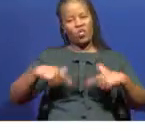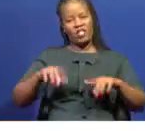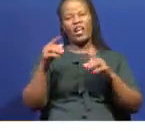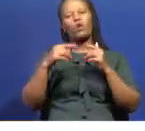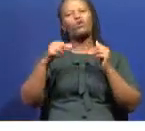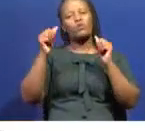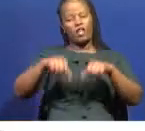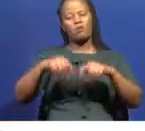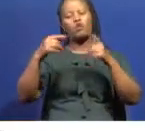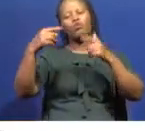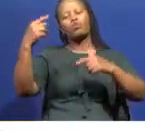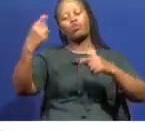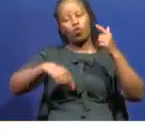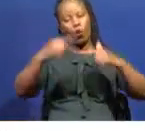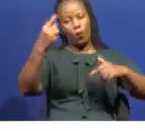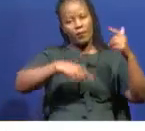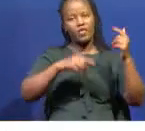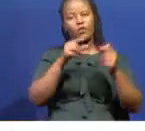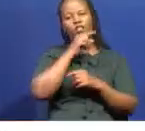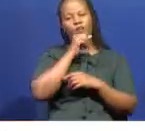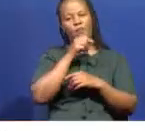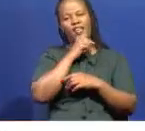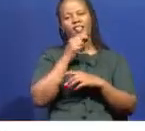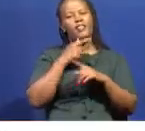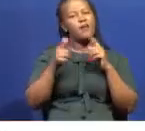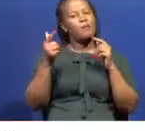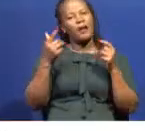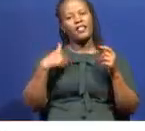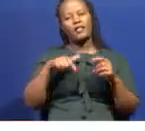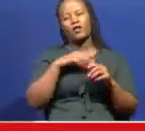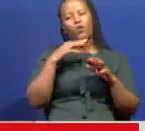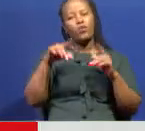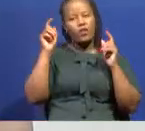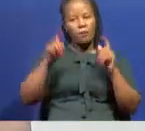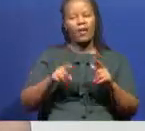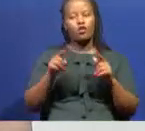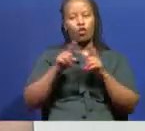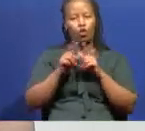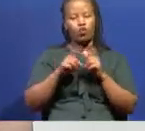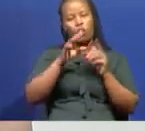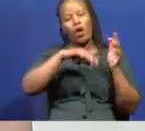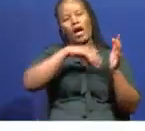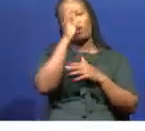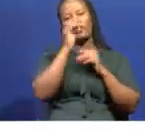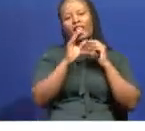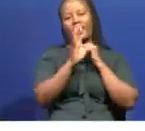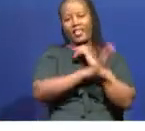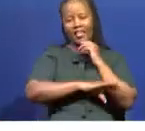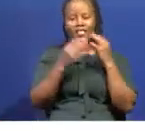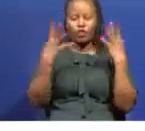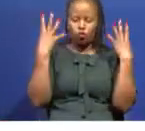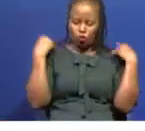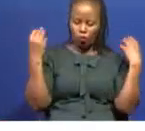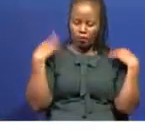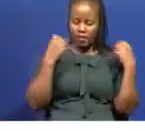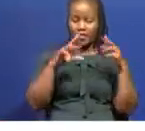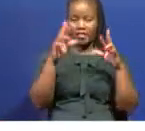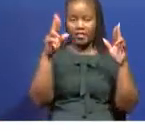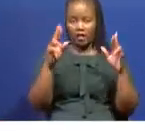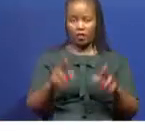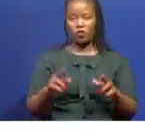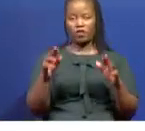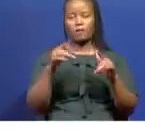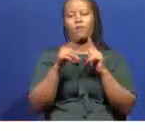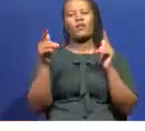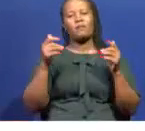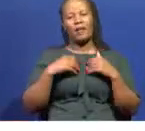men. Otherwise, we have to go outside Kenya to be able to compete in the big stages. But they've set these